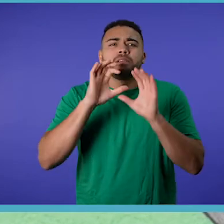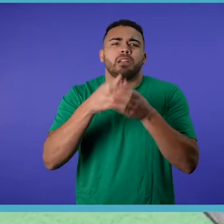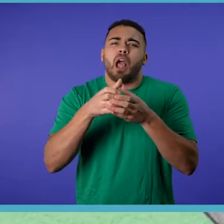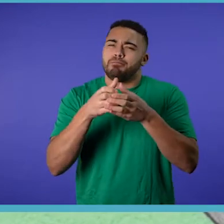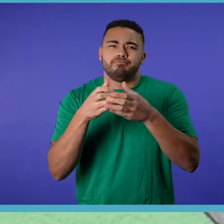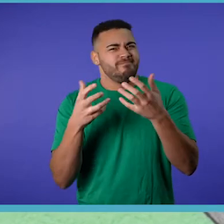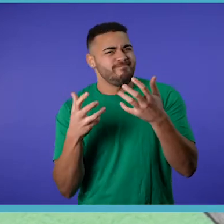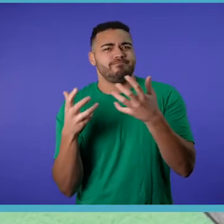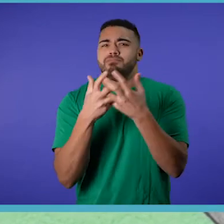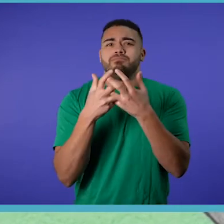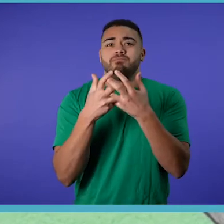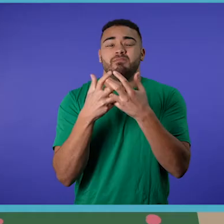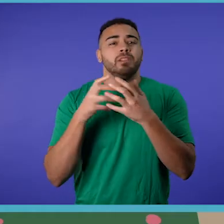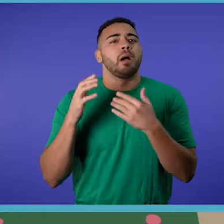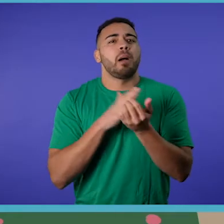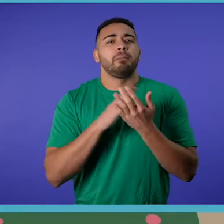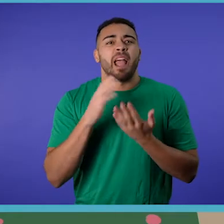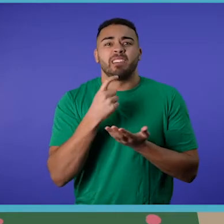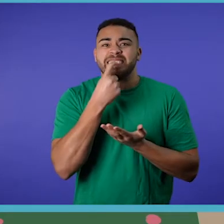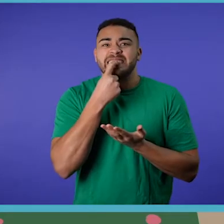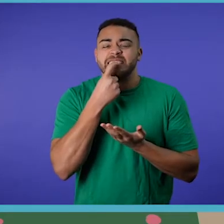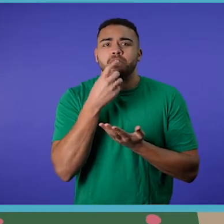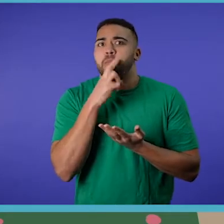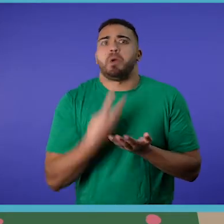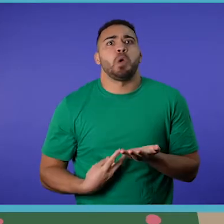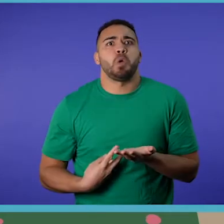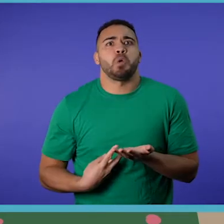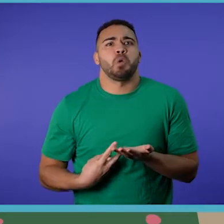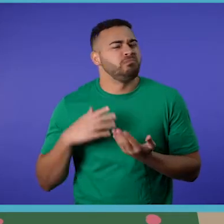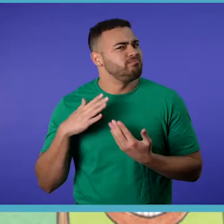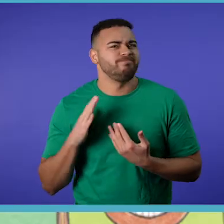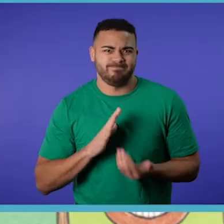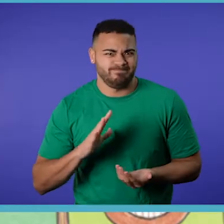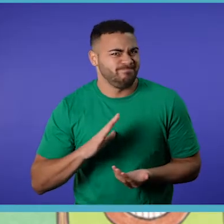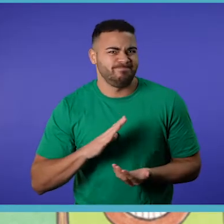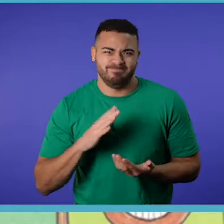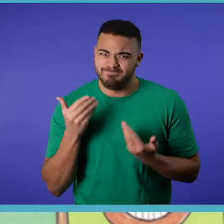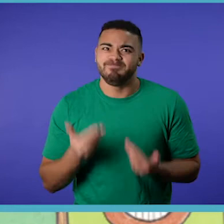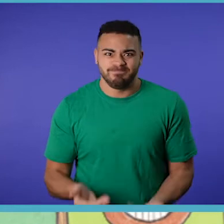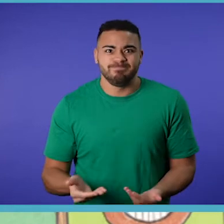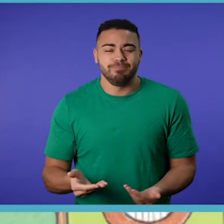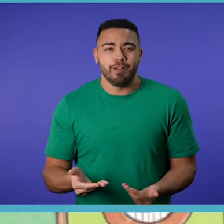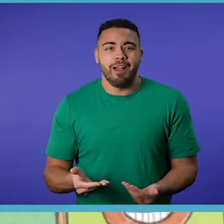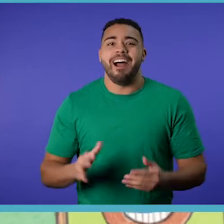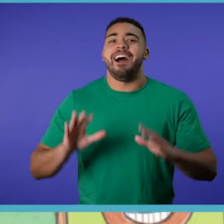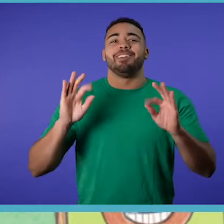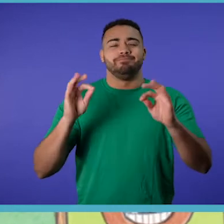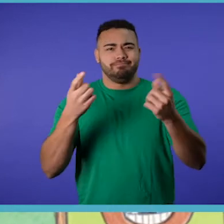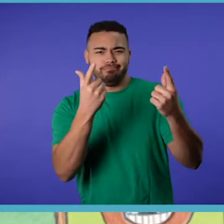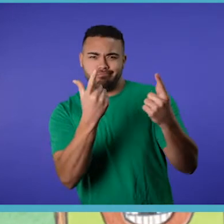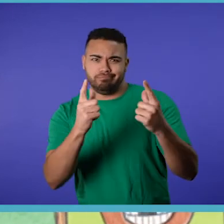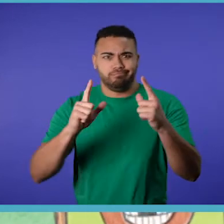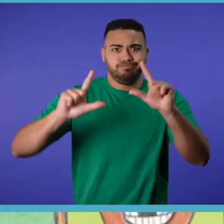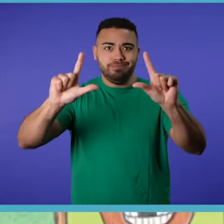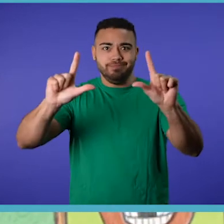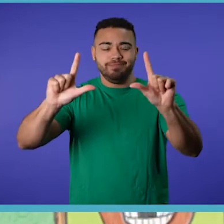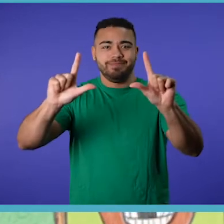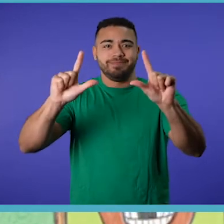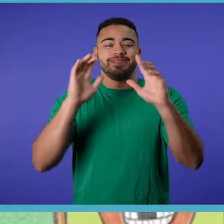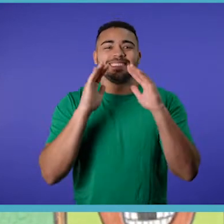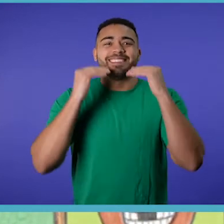tooth." And so he made it on the wall, 1 big toothless grin and all.